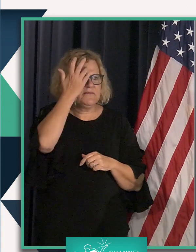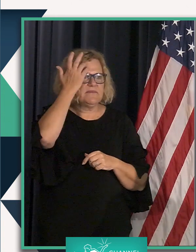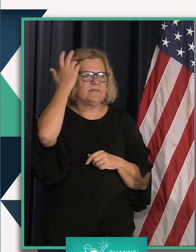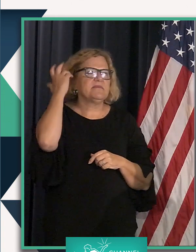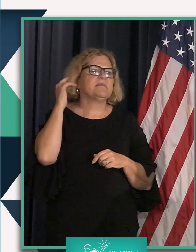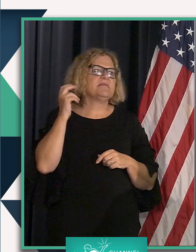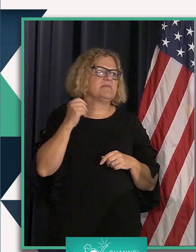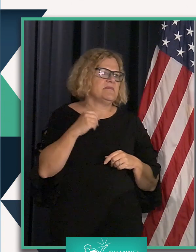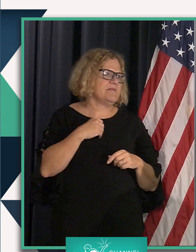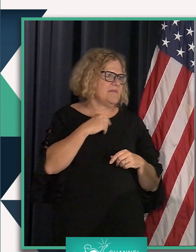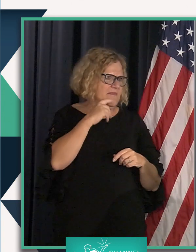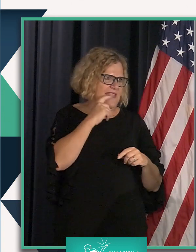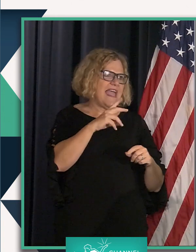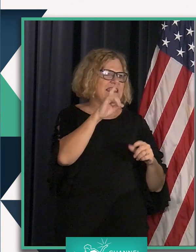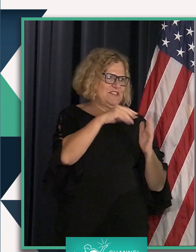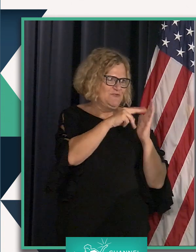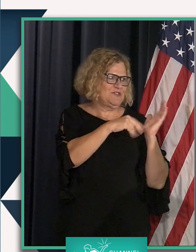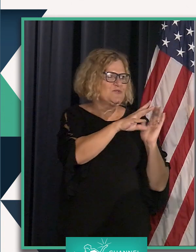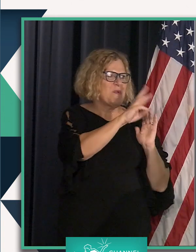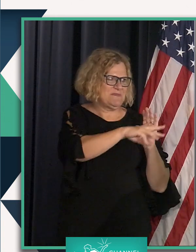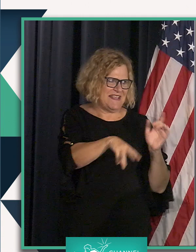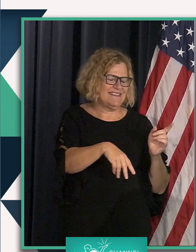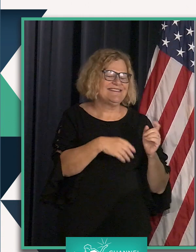I really did read your website.